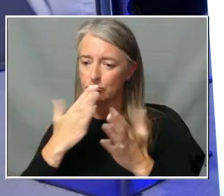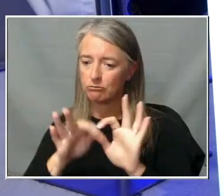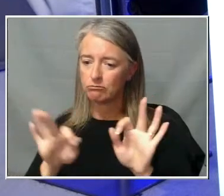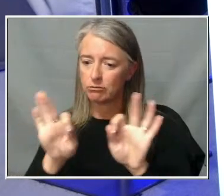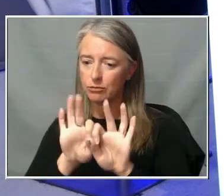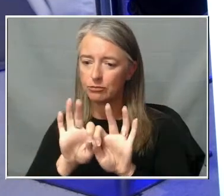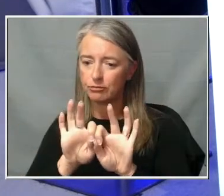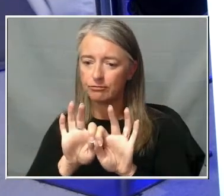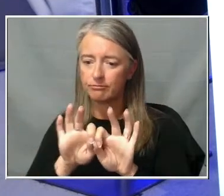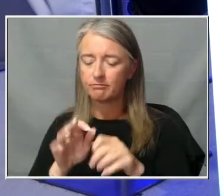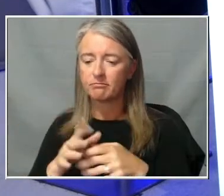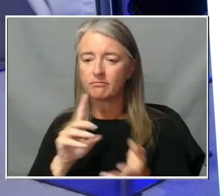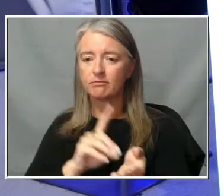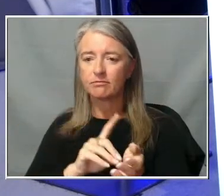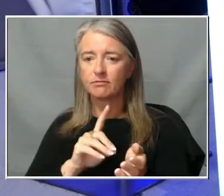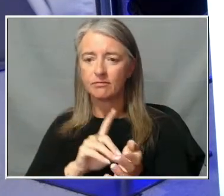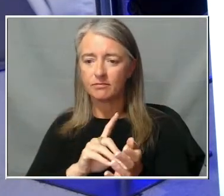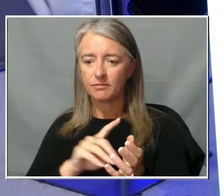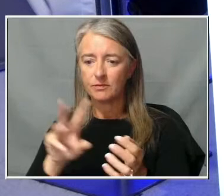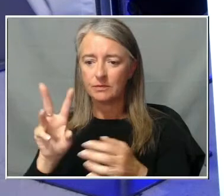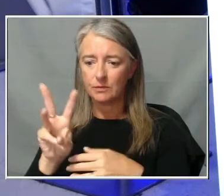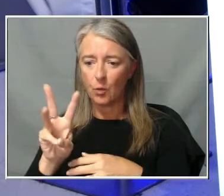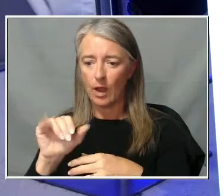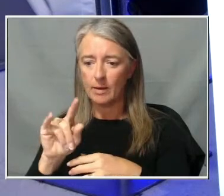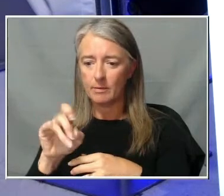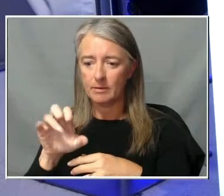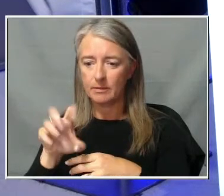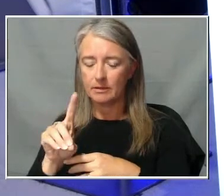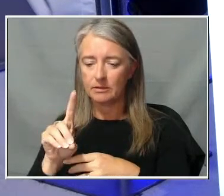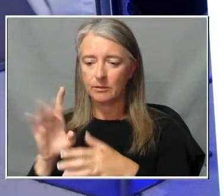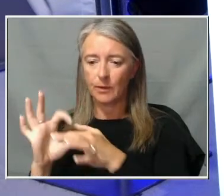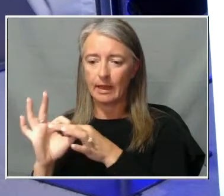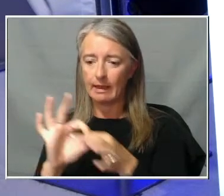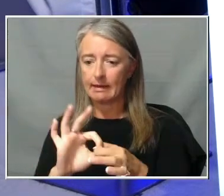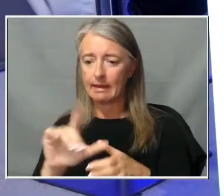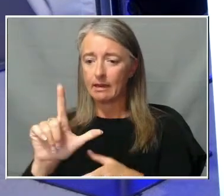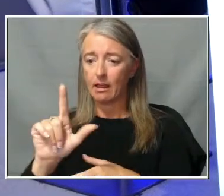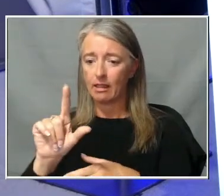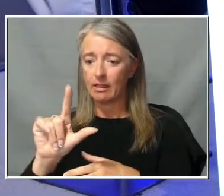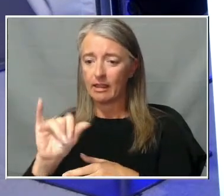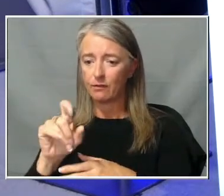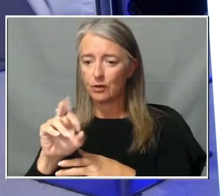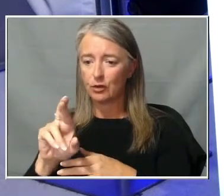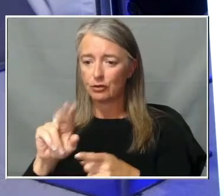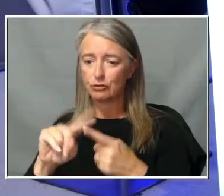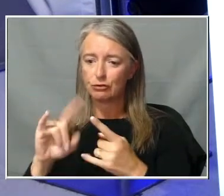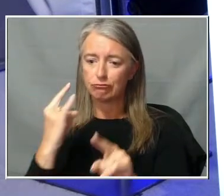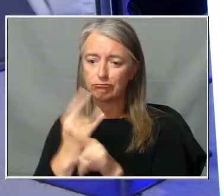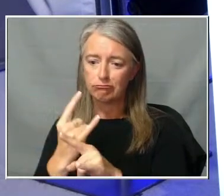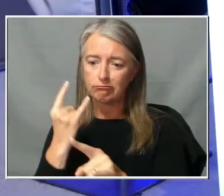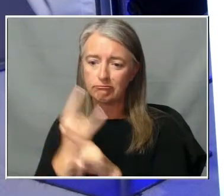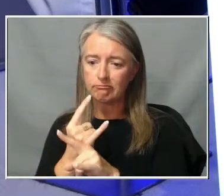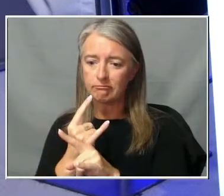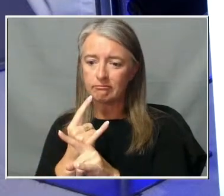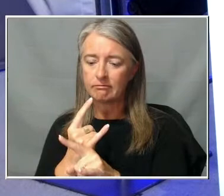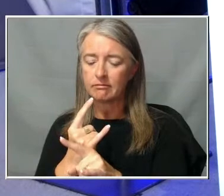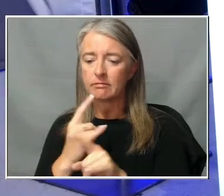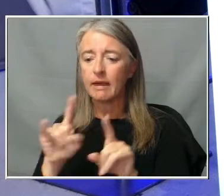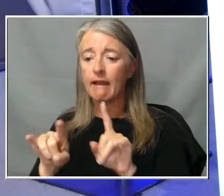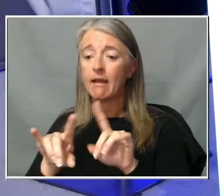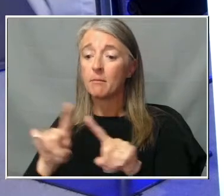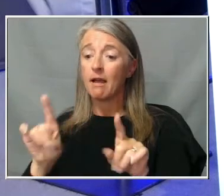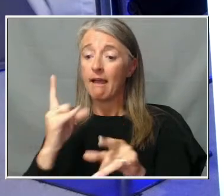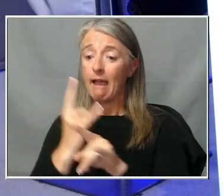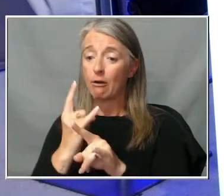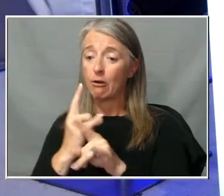you. We connect alcohol very easily with the liver, but alcohol can damage more than just the liver, correct? Oh,